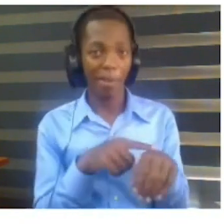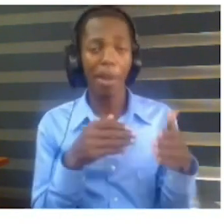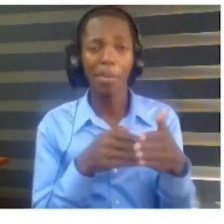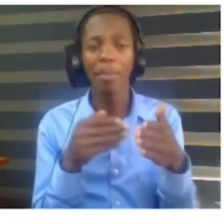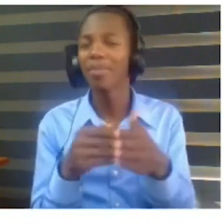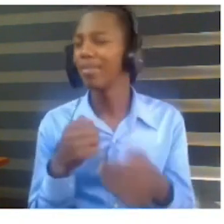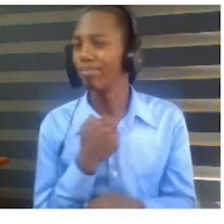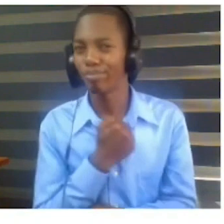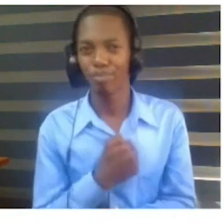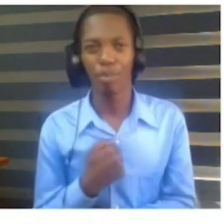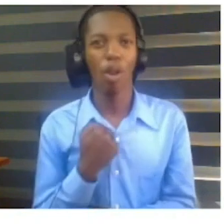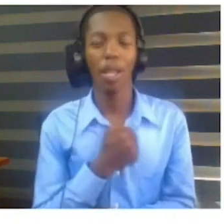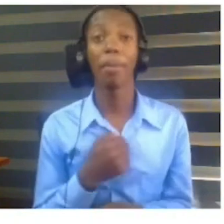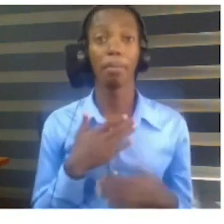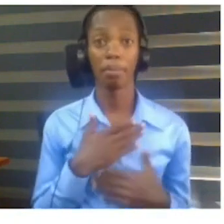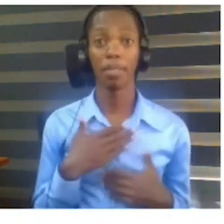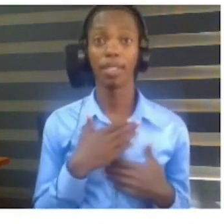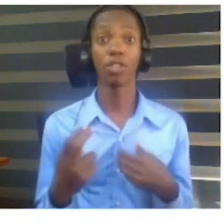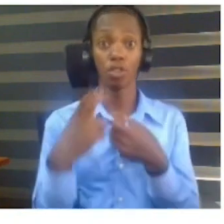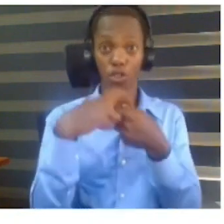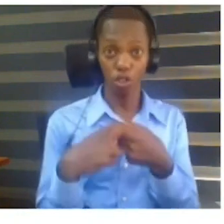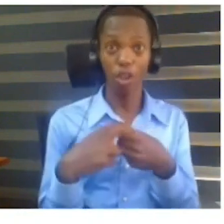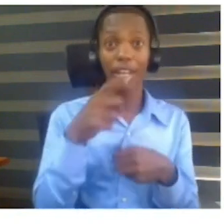you to please join us. If you're interested, we do have